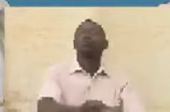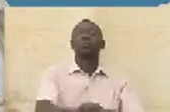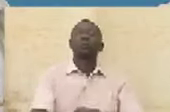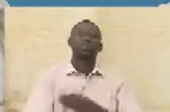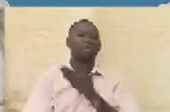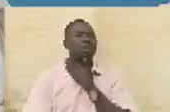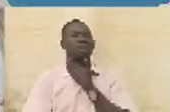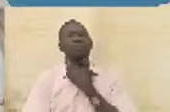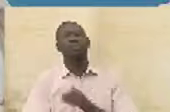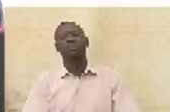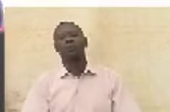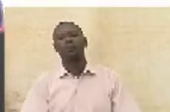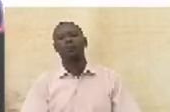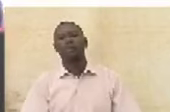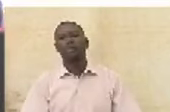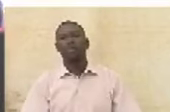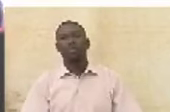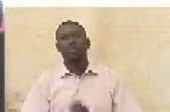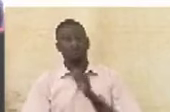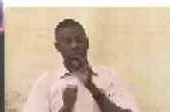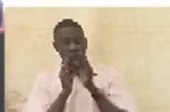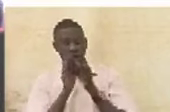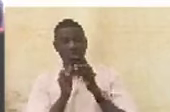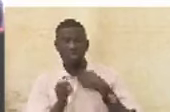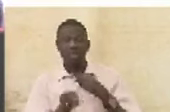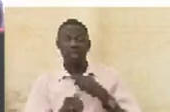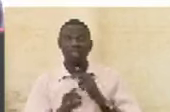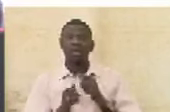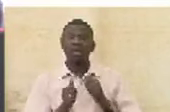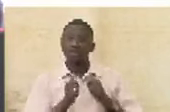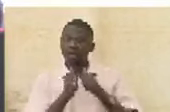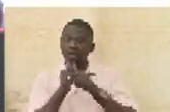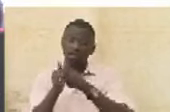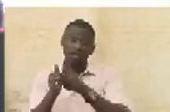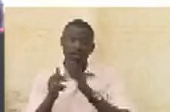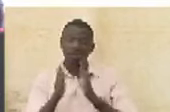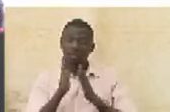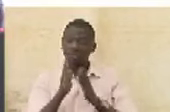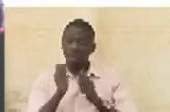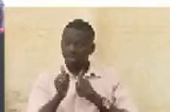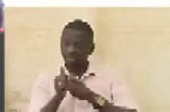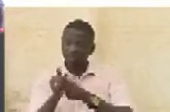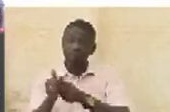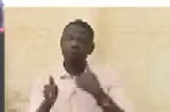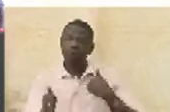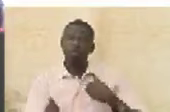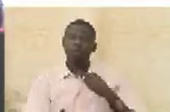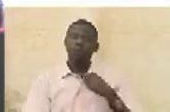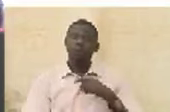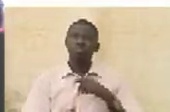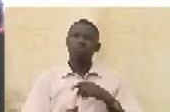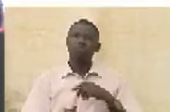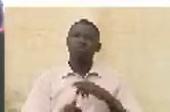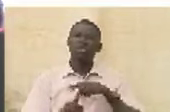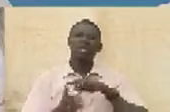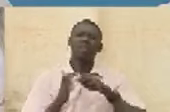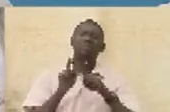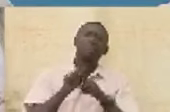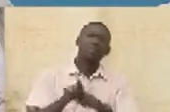You told us that they ran after some people as if they were running after animals. Ya fa mole jam fanan ko benum mol bayndi